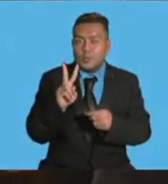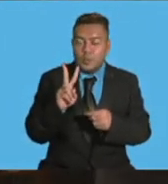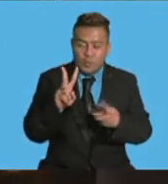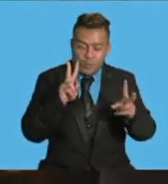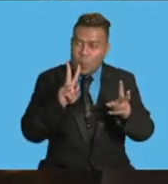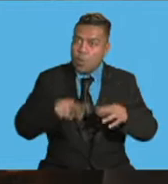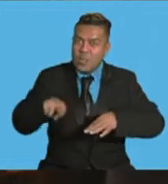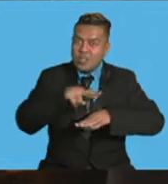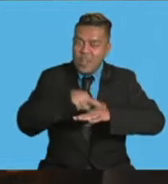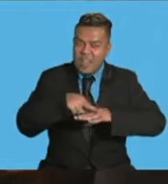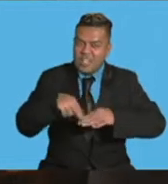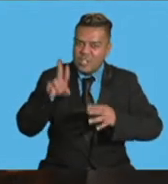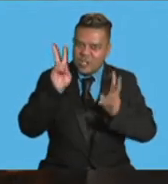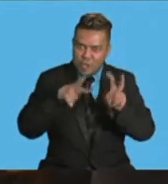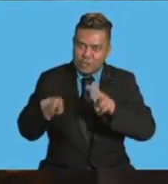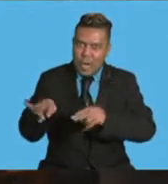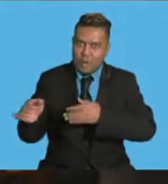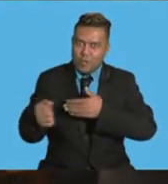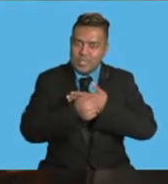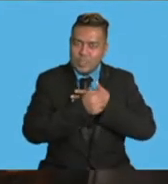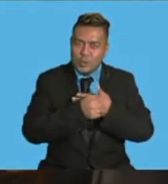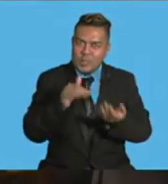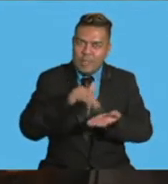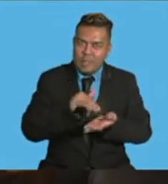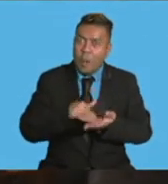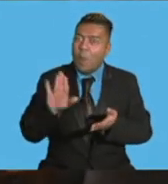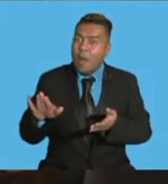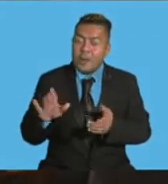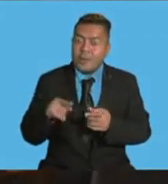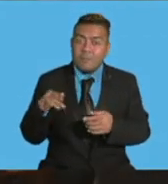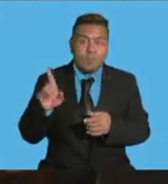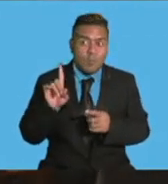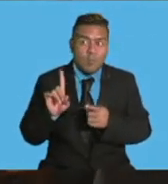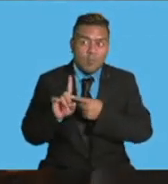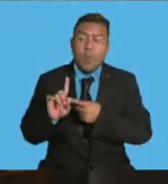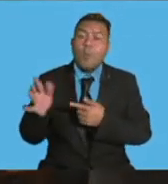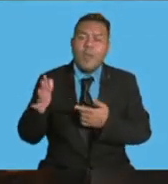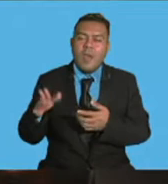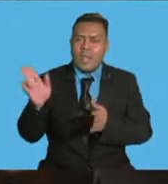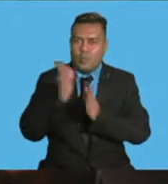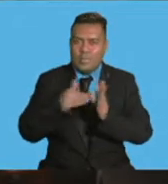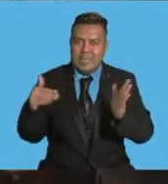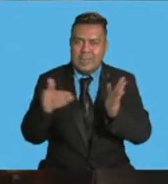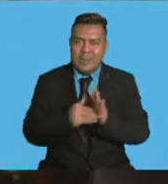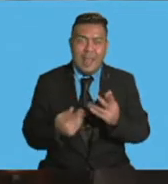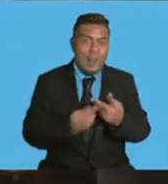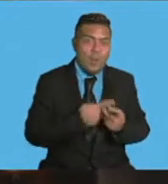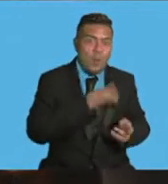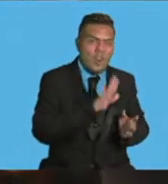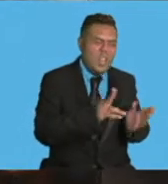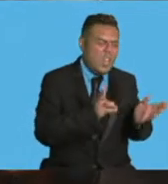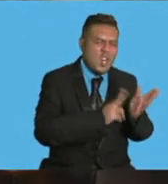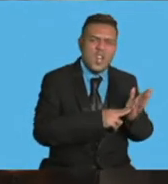rescue centers. One is based in New Zealand, and the other is based in Inia. The